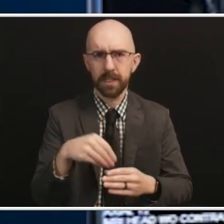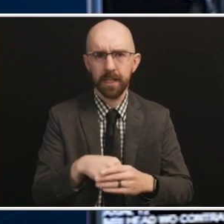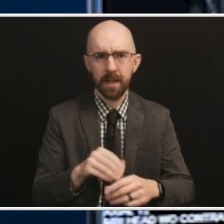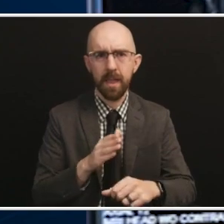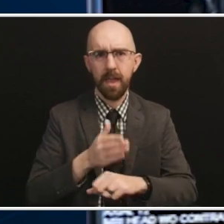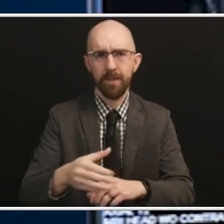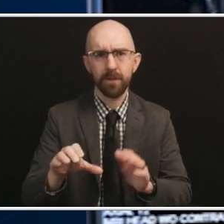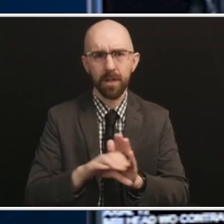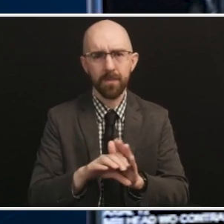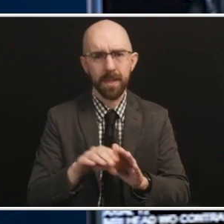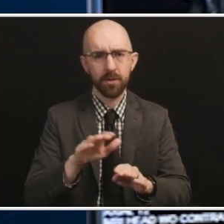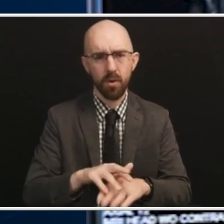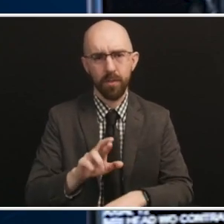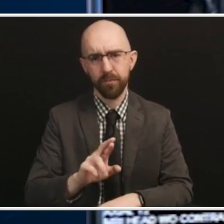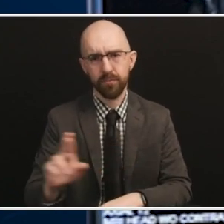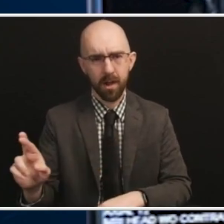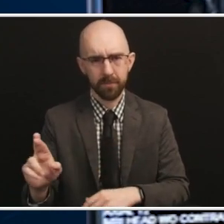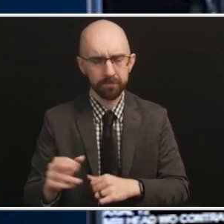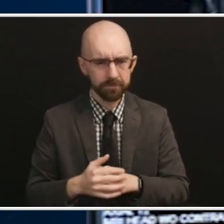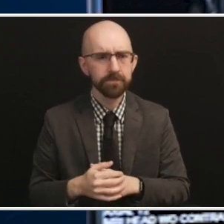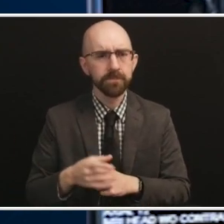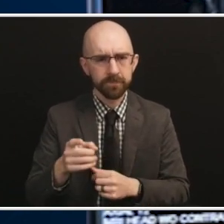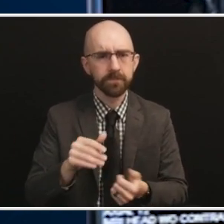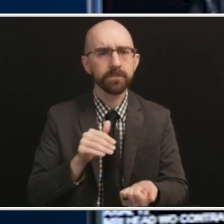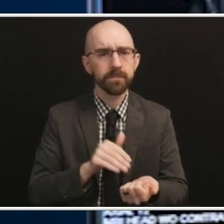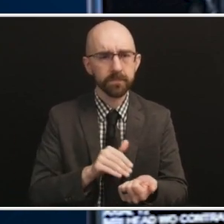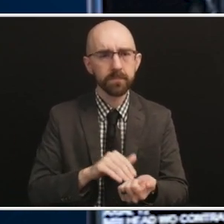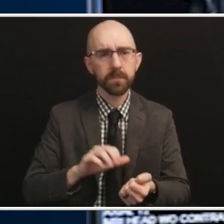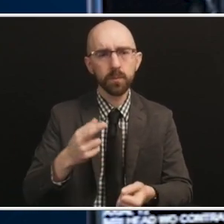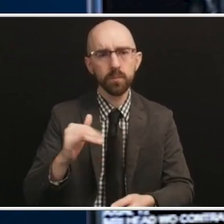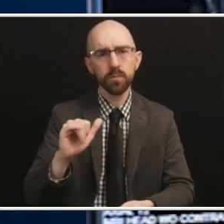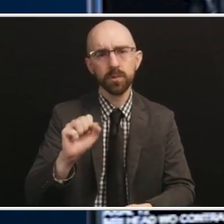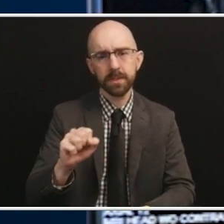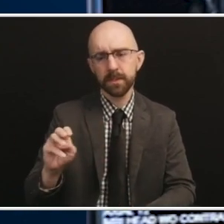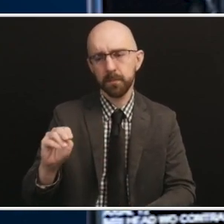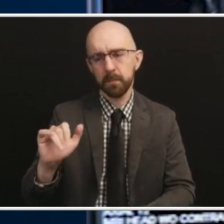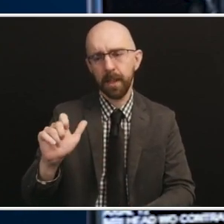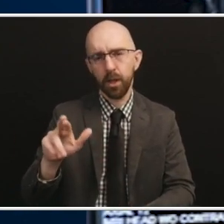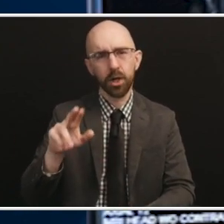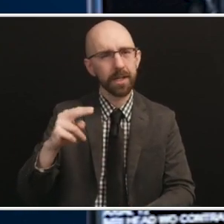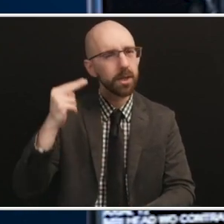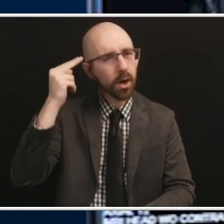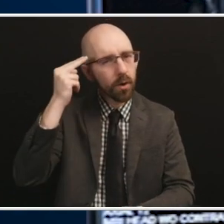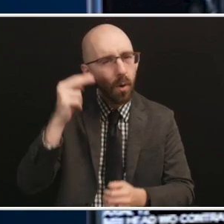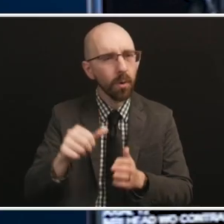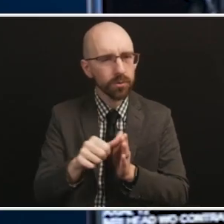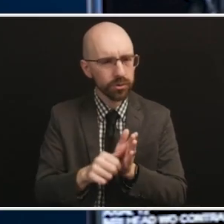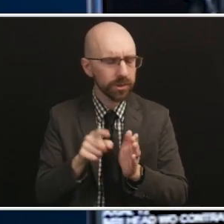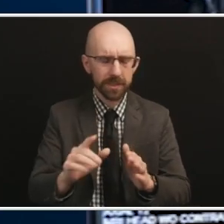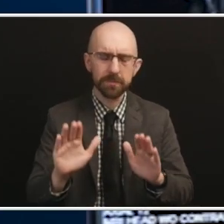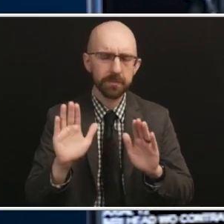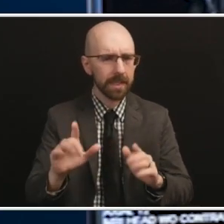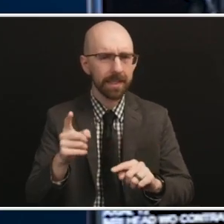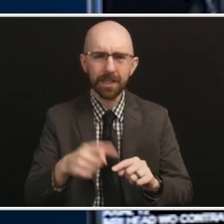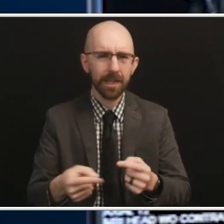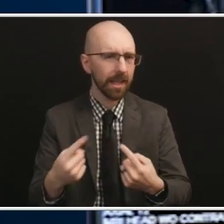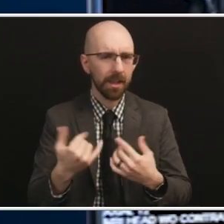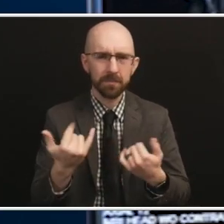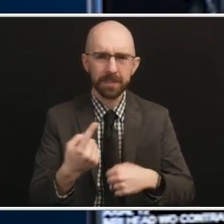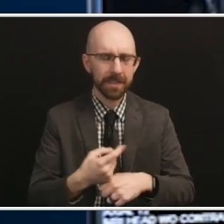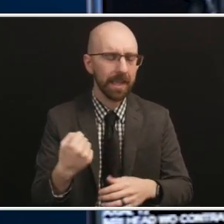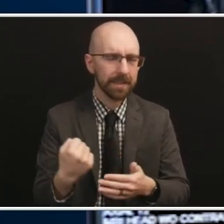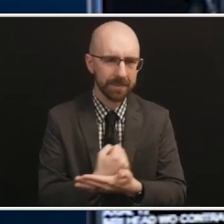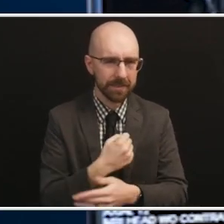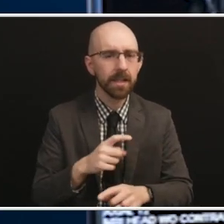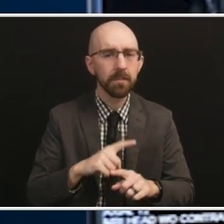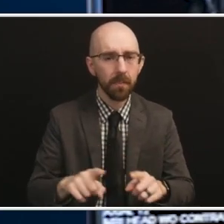right. And so Dr. Chris Miller did the actual surgery. He's the neurosurgeon. He's amazing. He couldn't be here today, but as far as